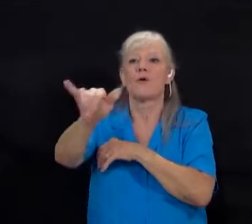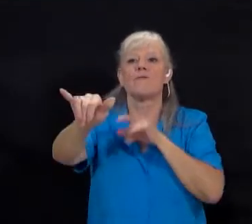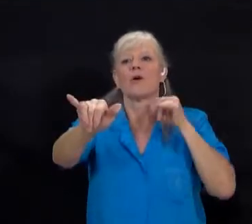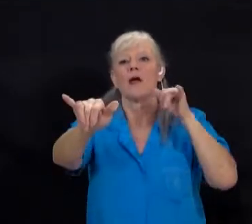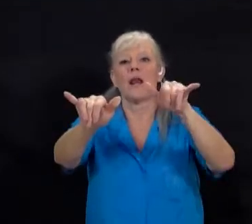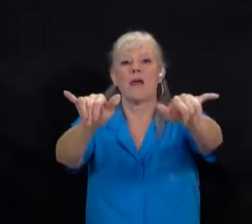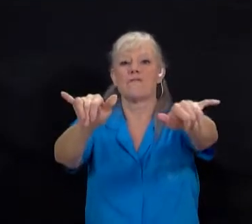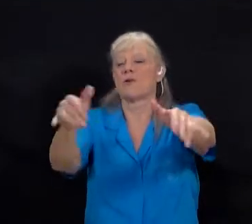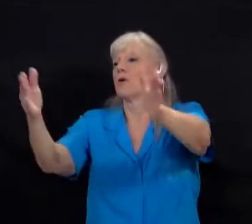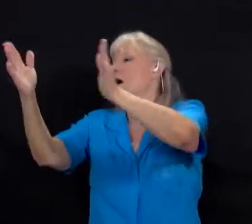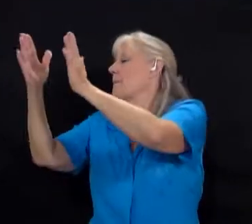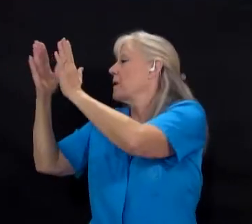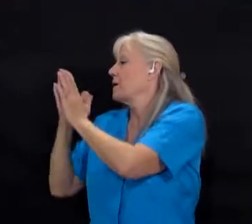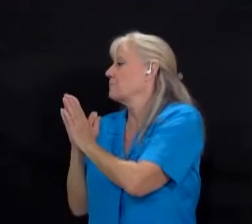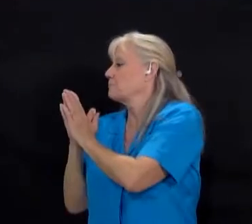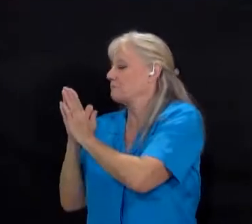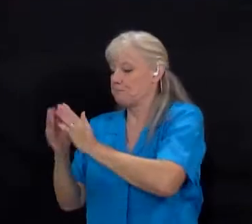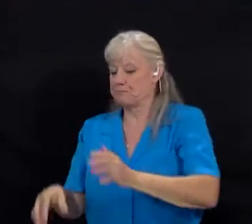and ever.